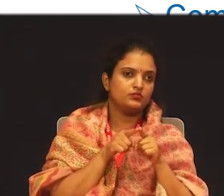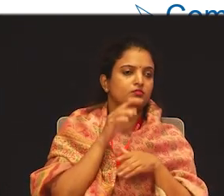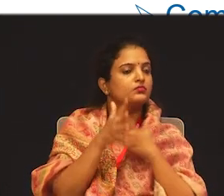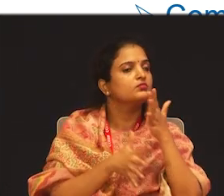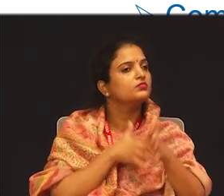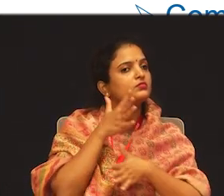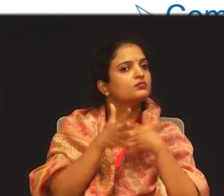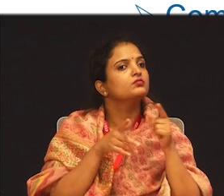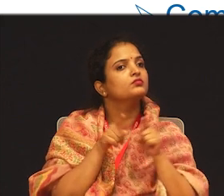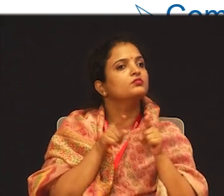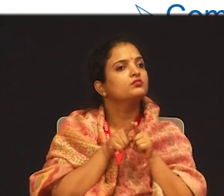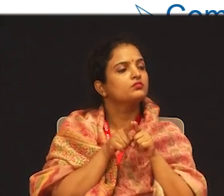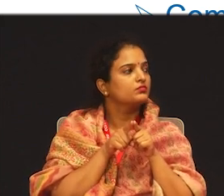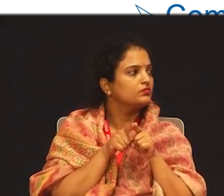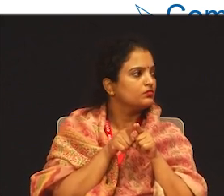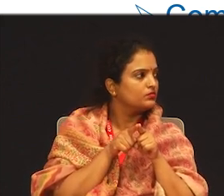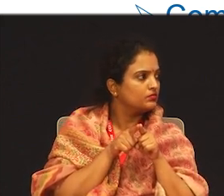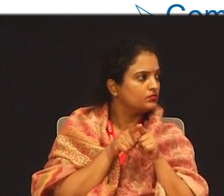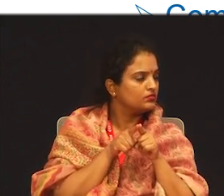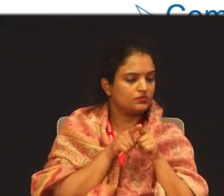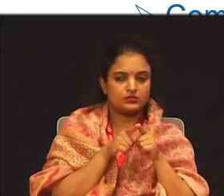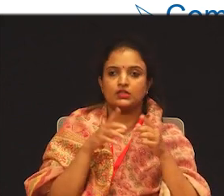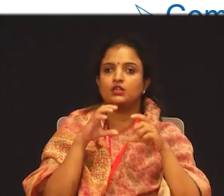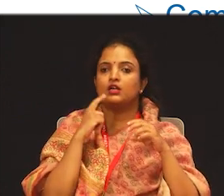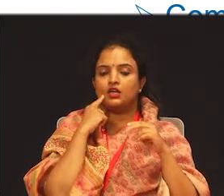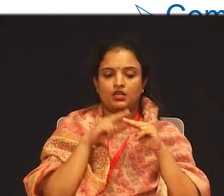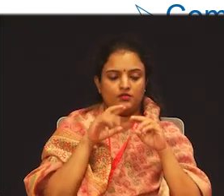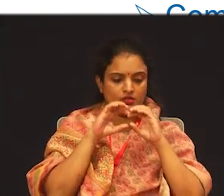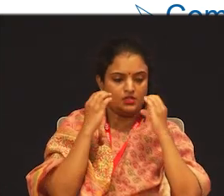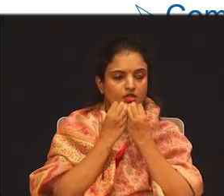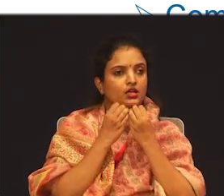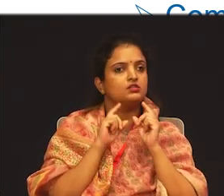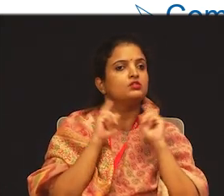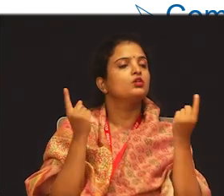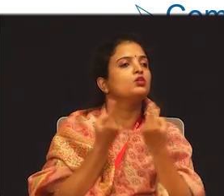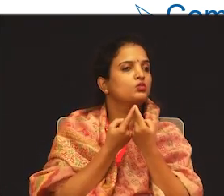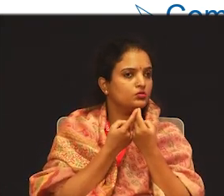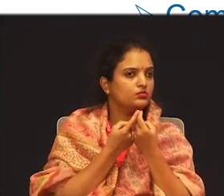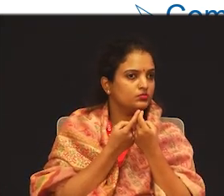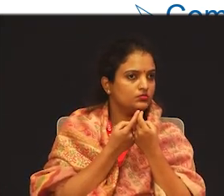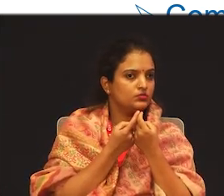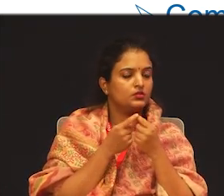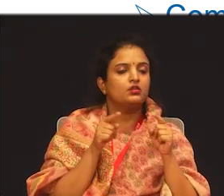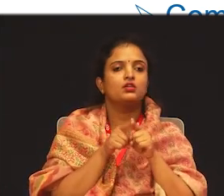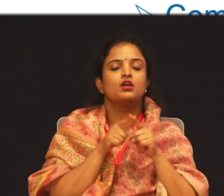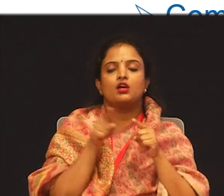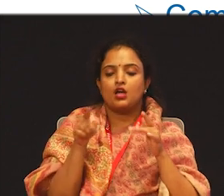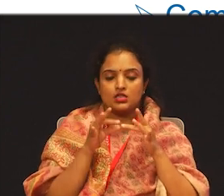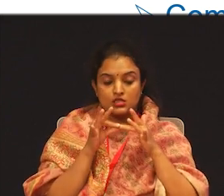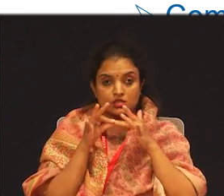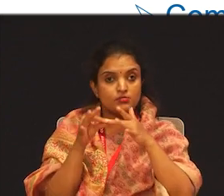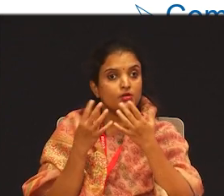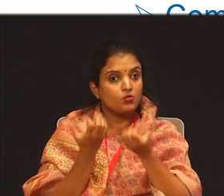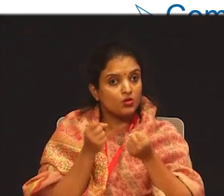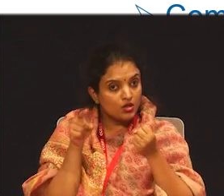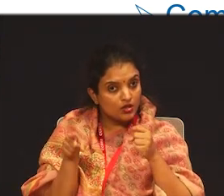signs of these as well within the classroom, so that children who have special needs as well as